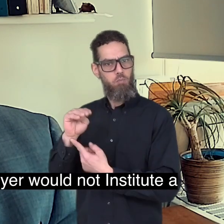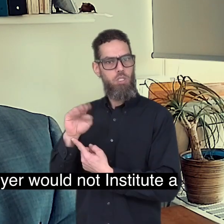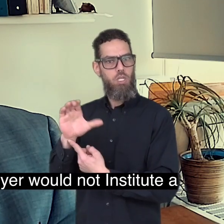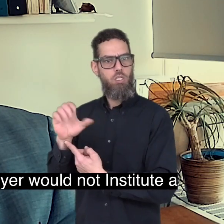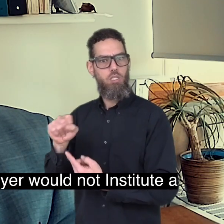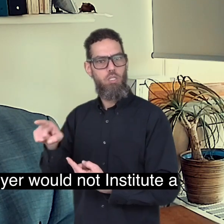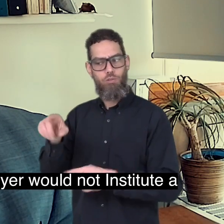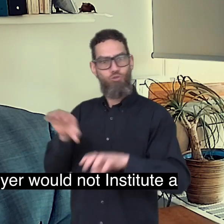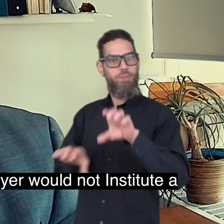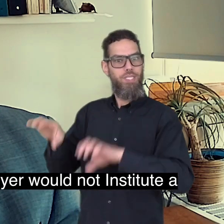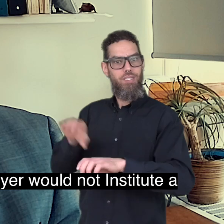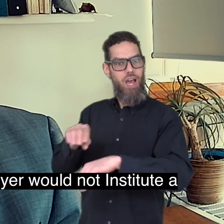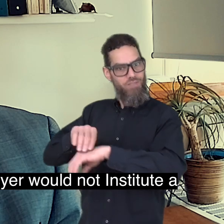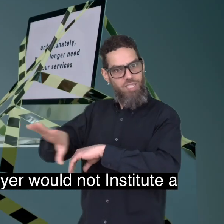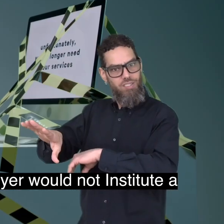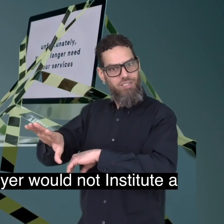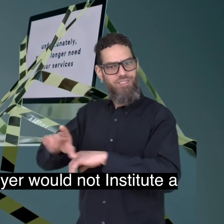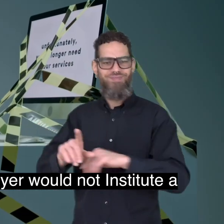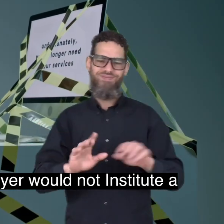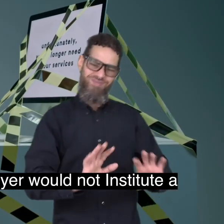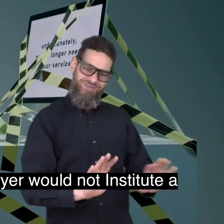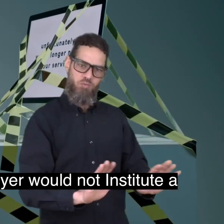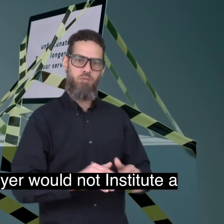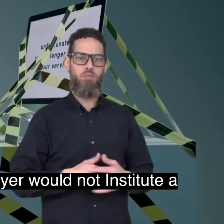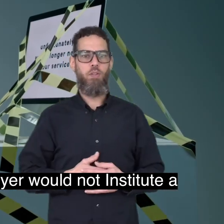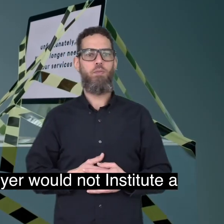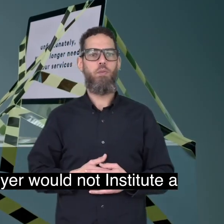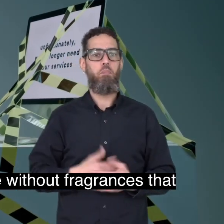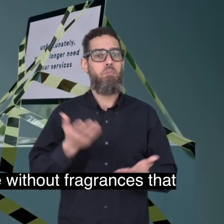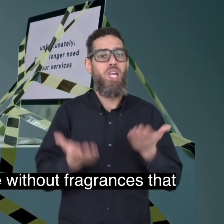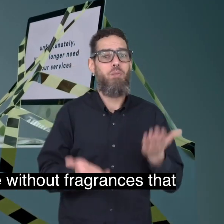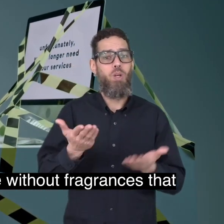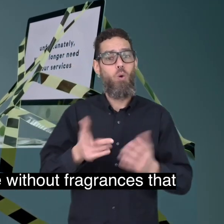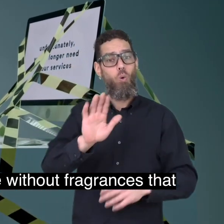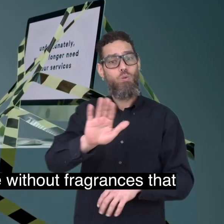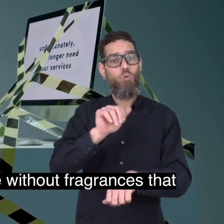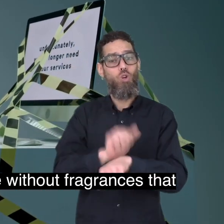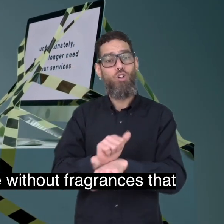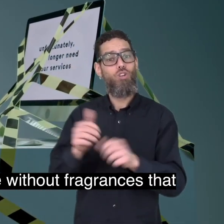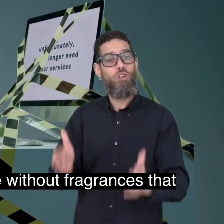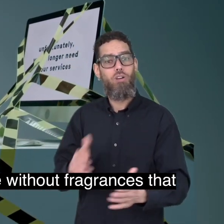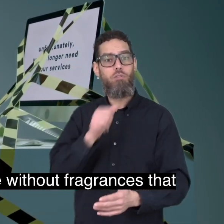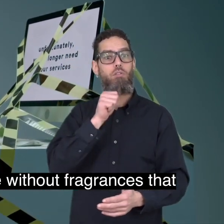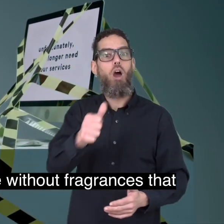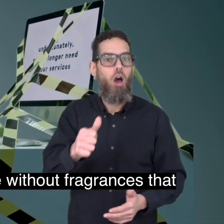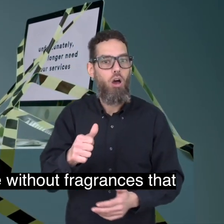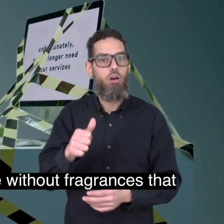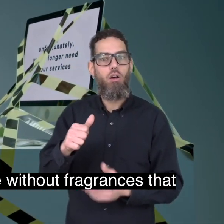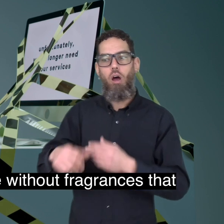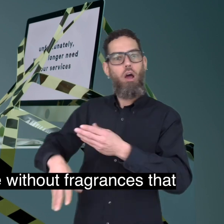to persons with MCS. Have you become unemployed because your employer would not institute a